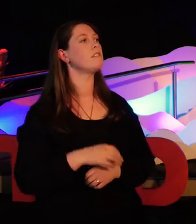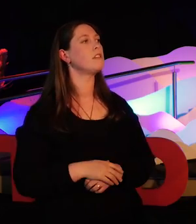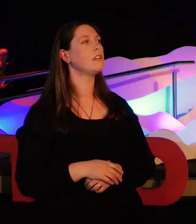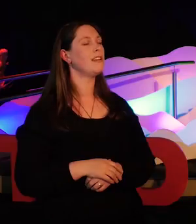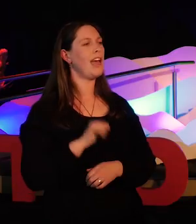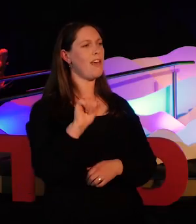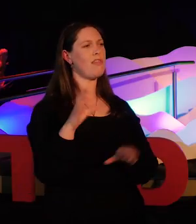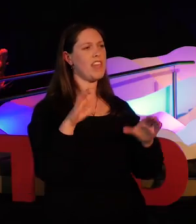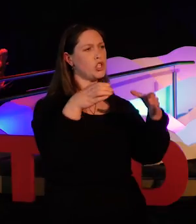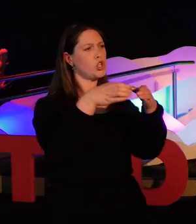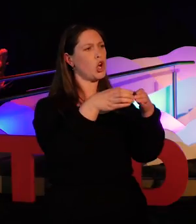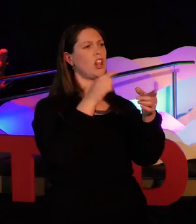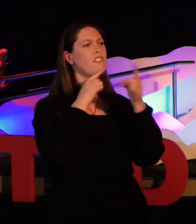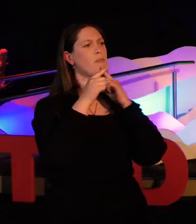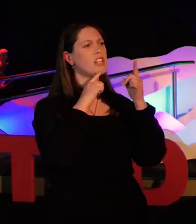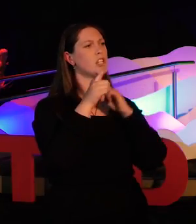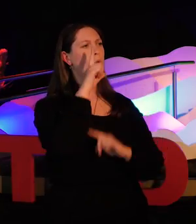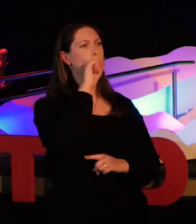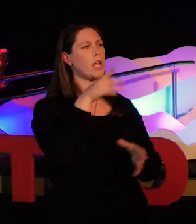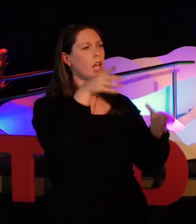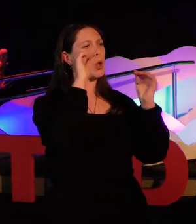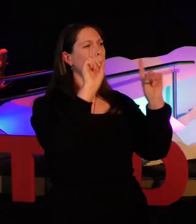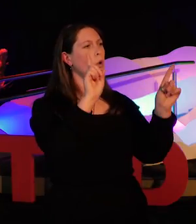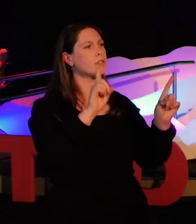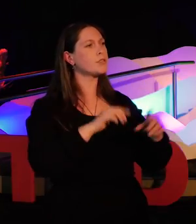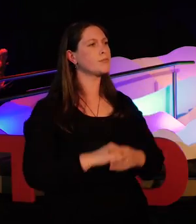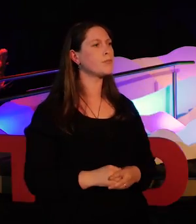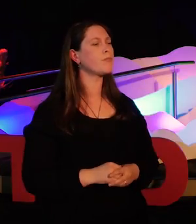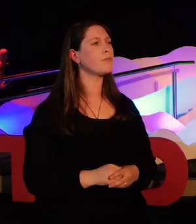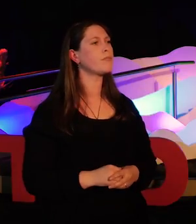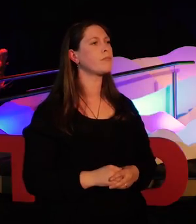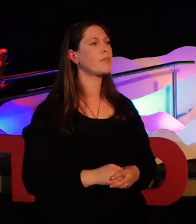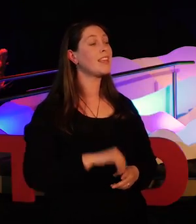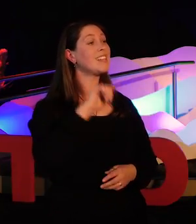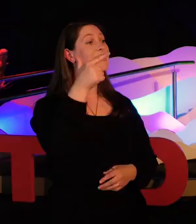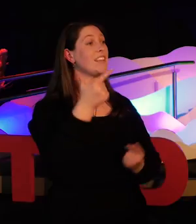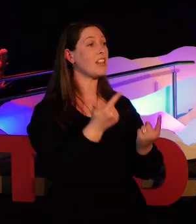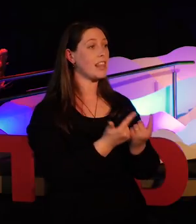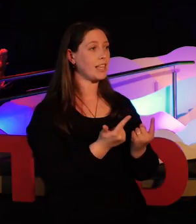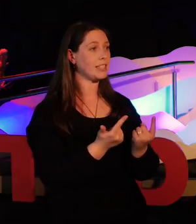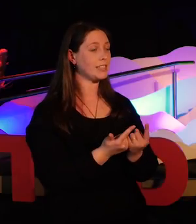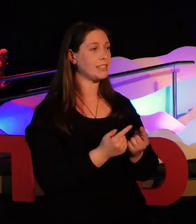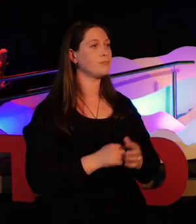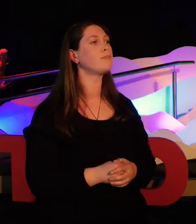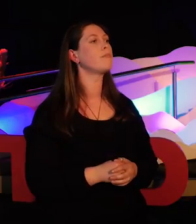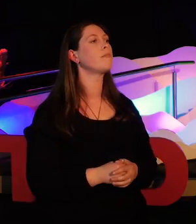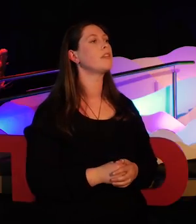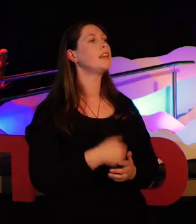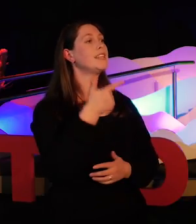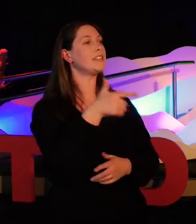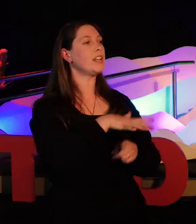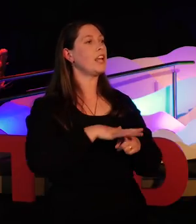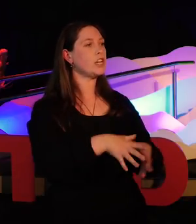circle? What can we learn from what's inside the circle? And there's 7 things, 7 learning